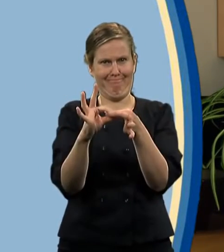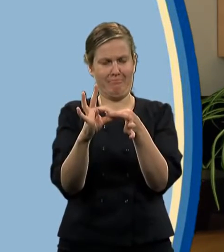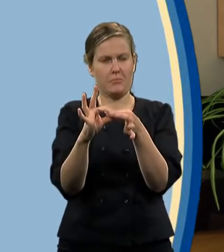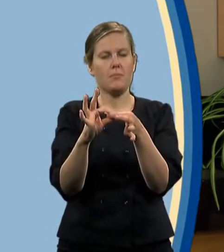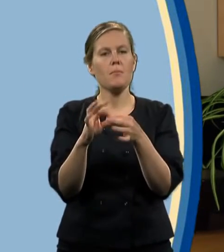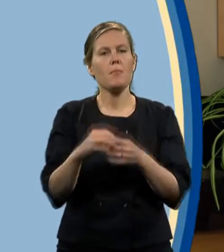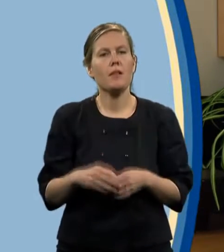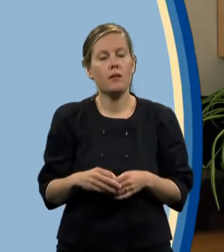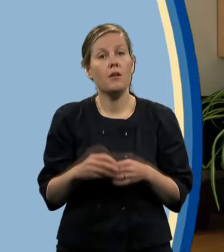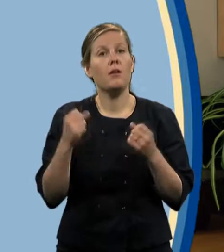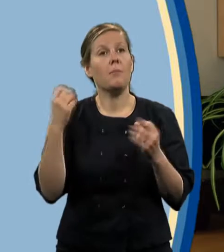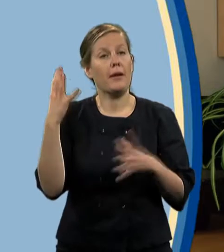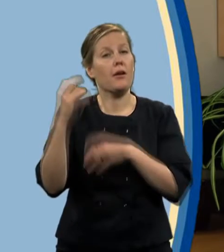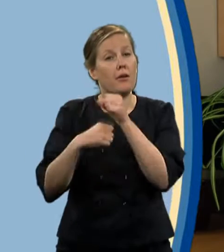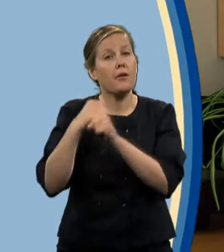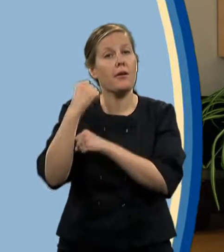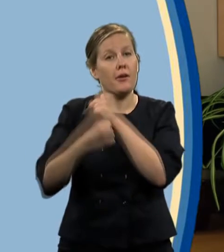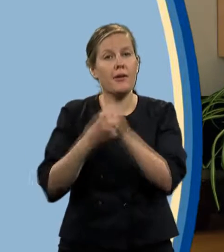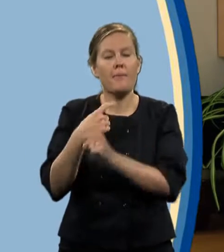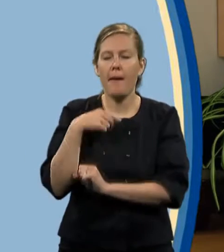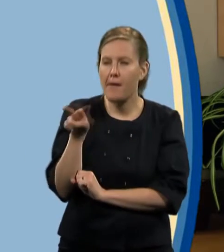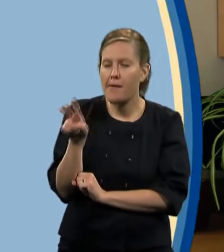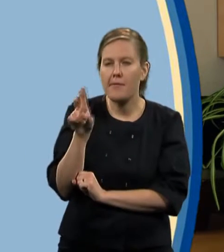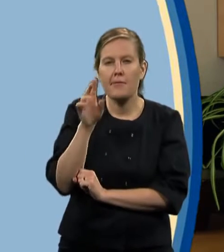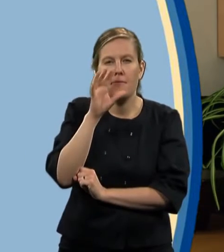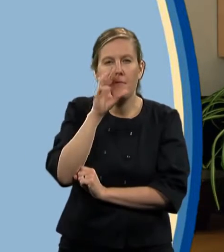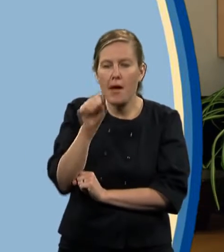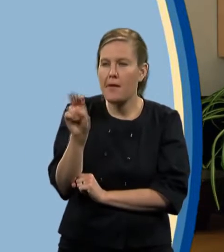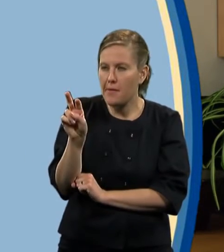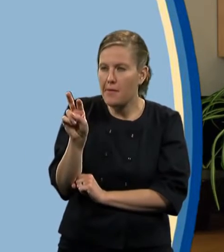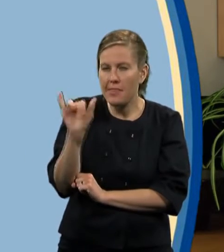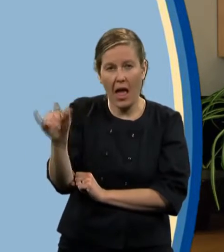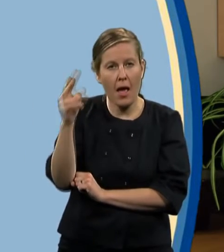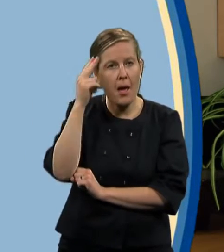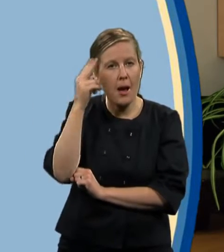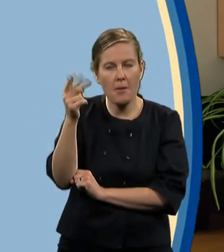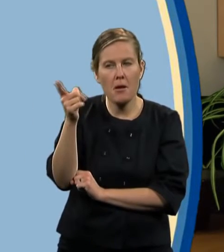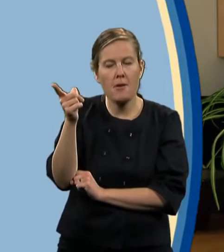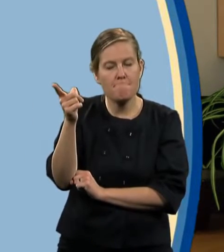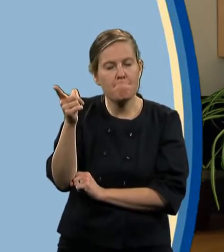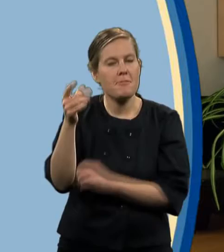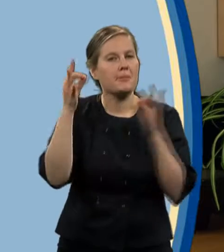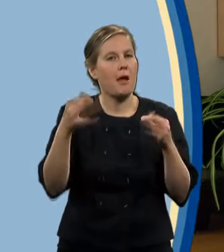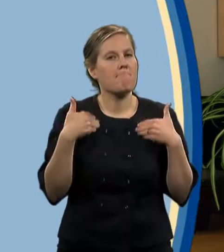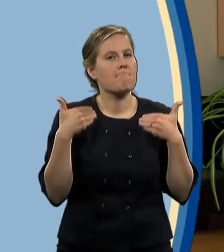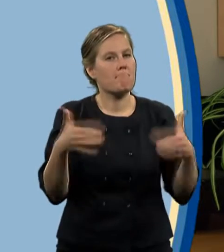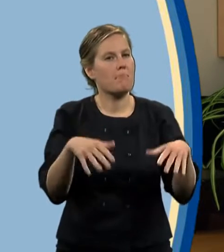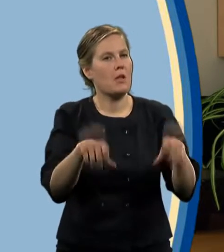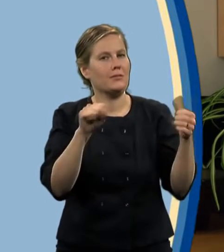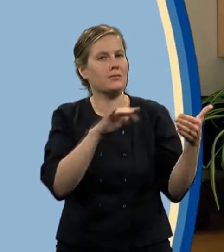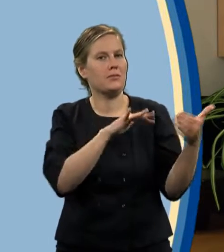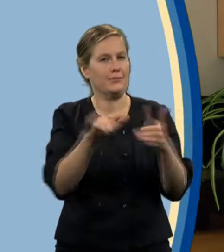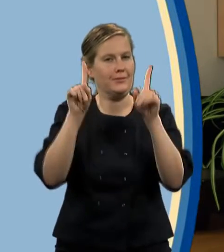the human brain. And so for many decades now, I've been intrigued by that hypothesis